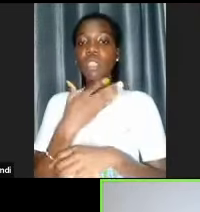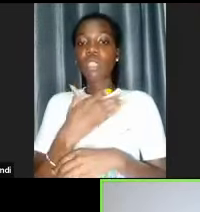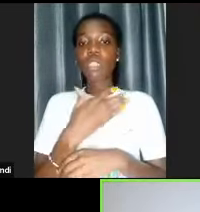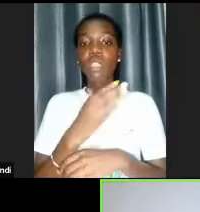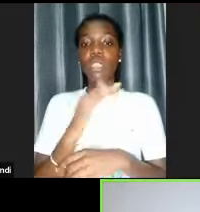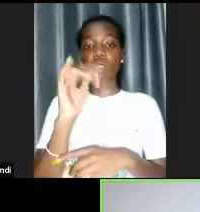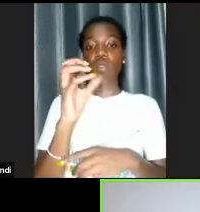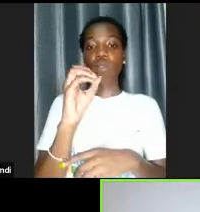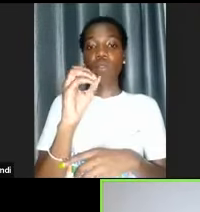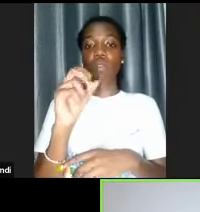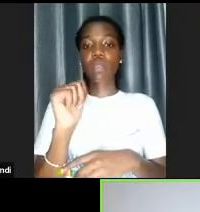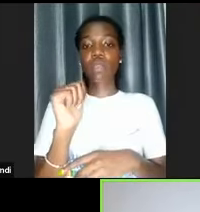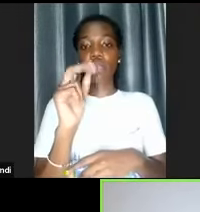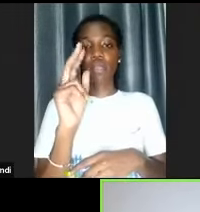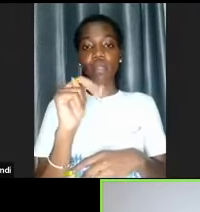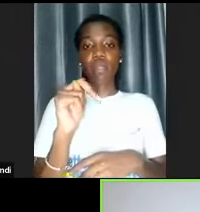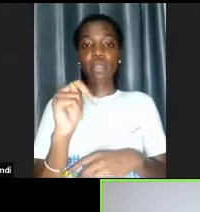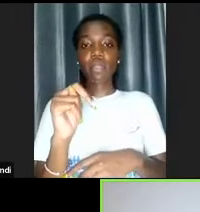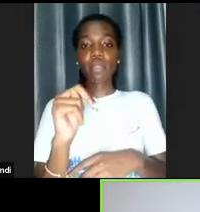using Joanne as an